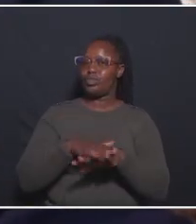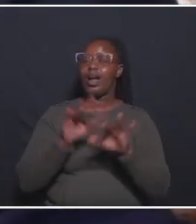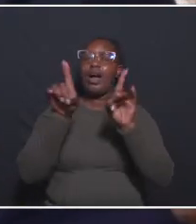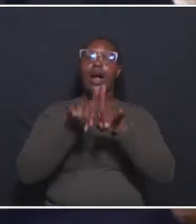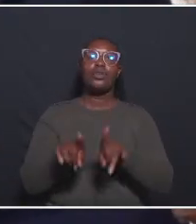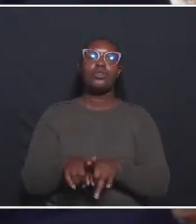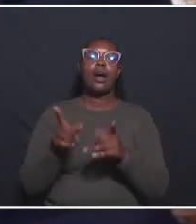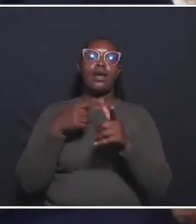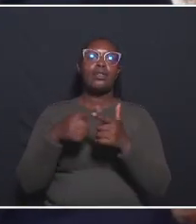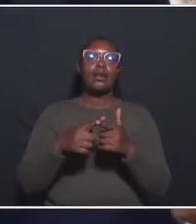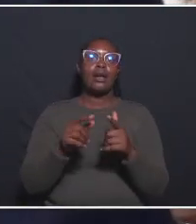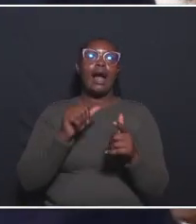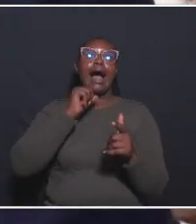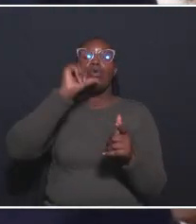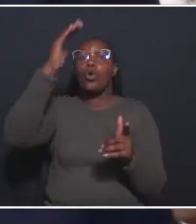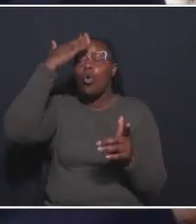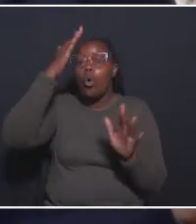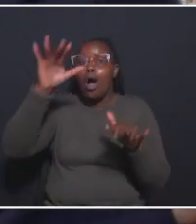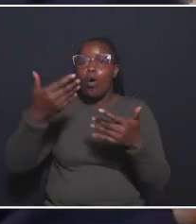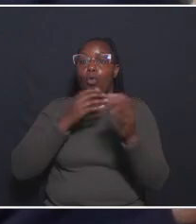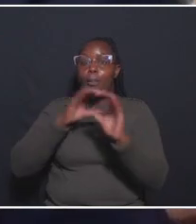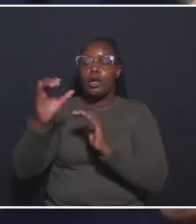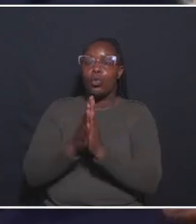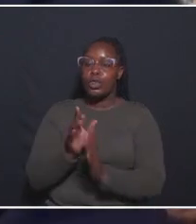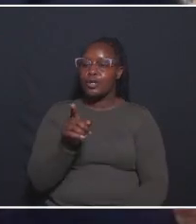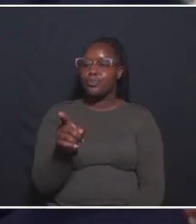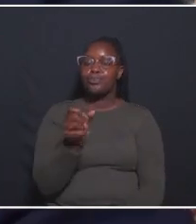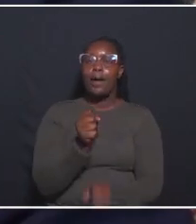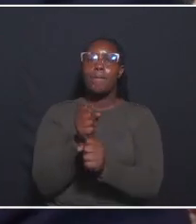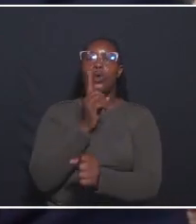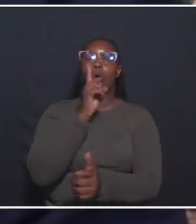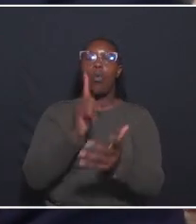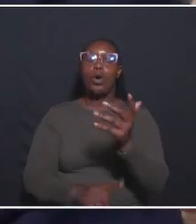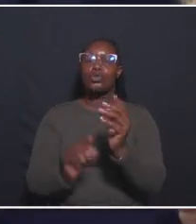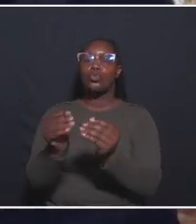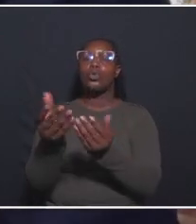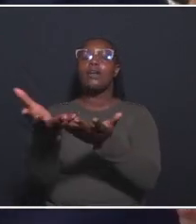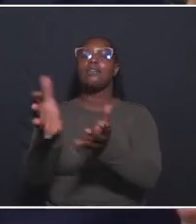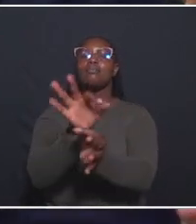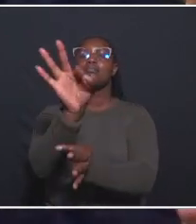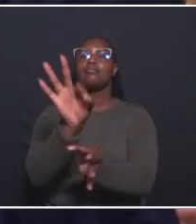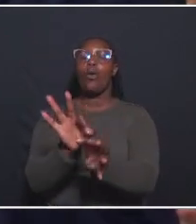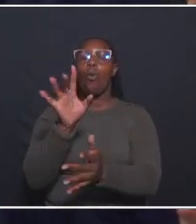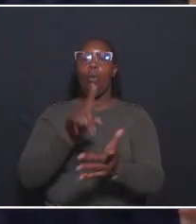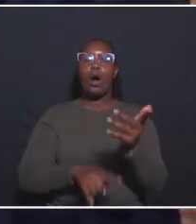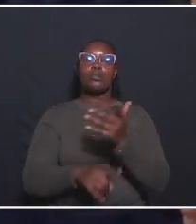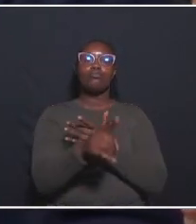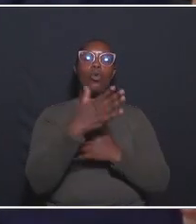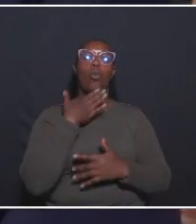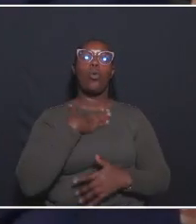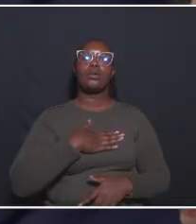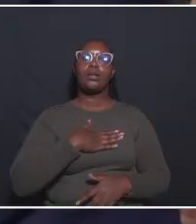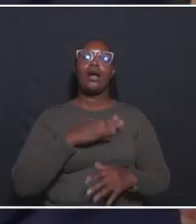you communicated with her so that you make sure that you give her exactly what she wanted. And also talking to